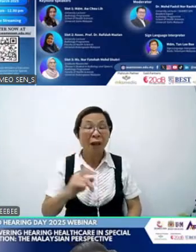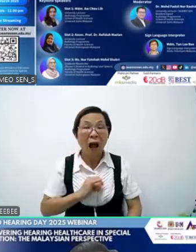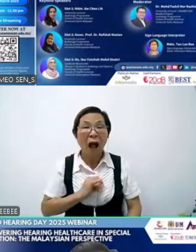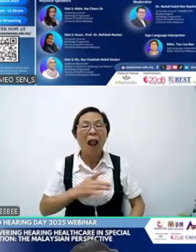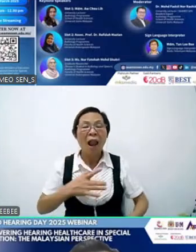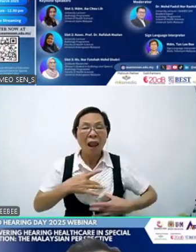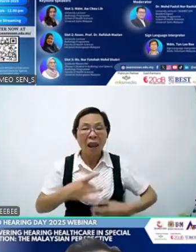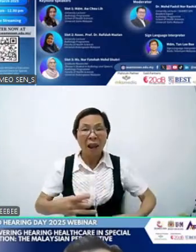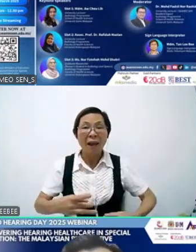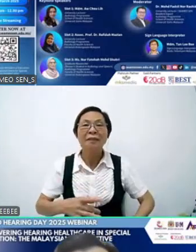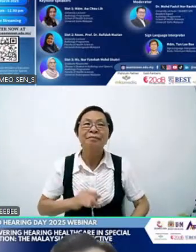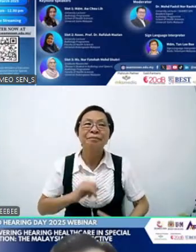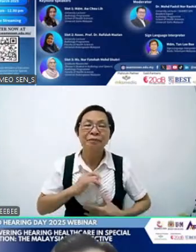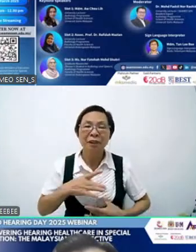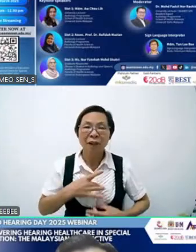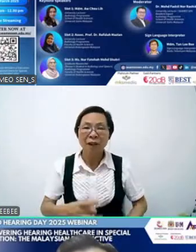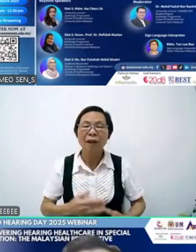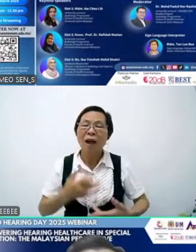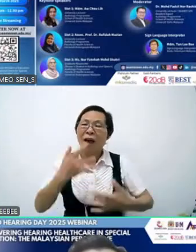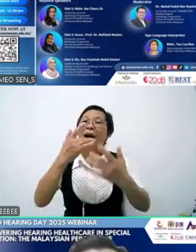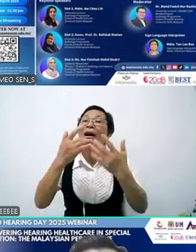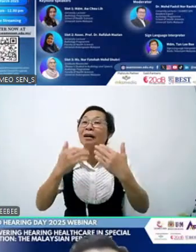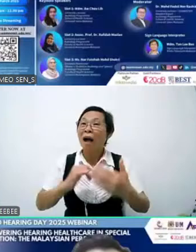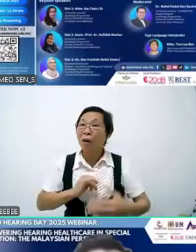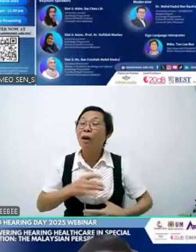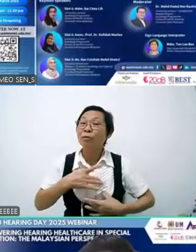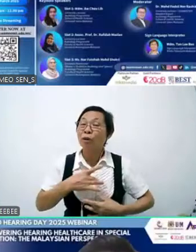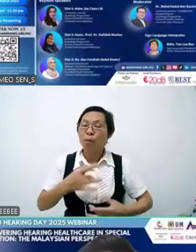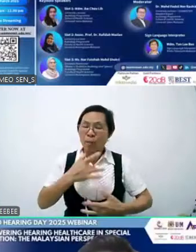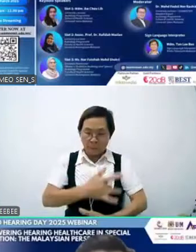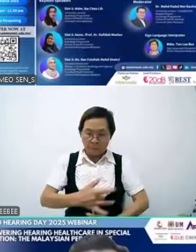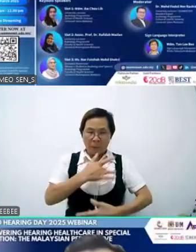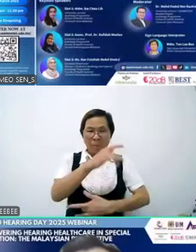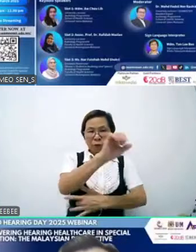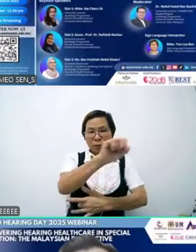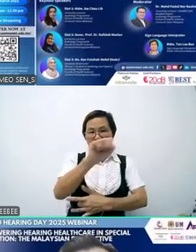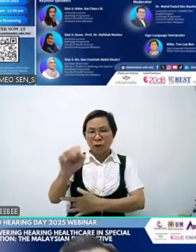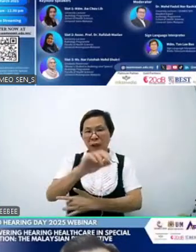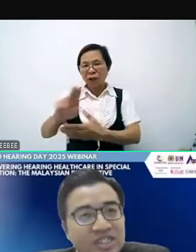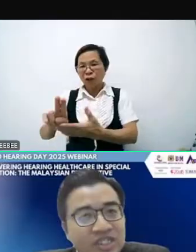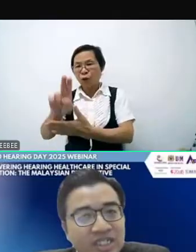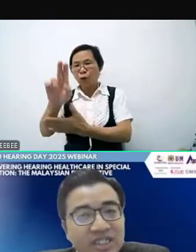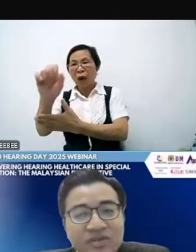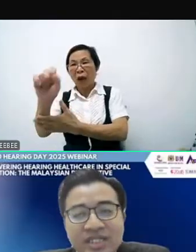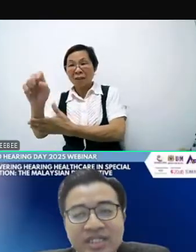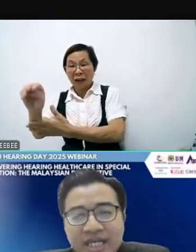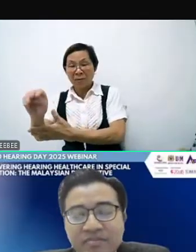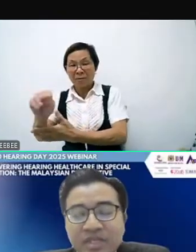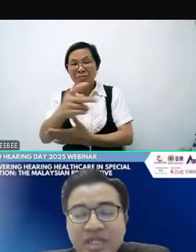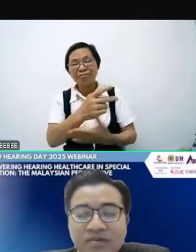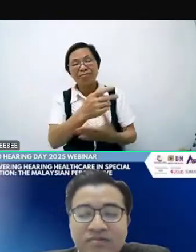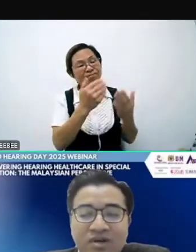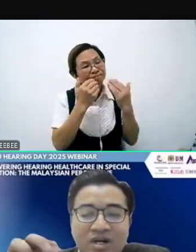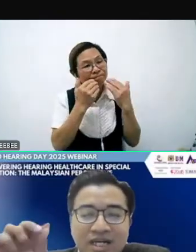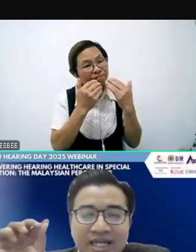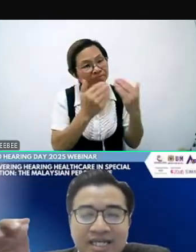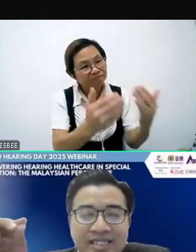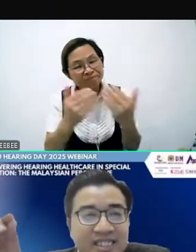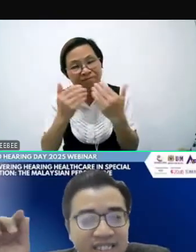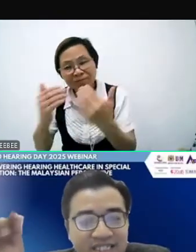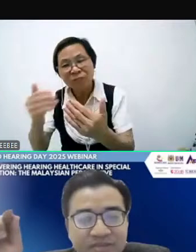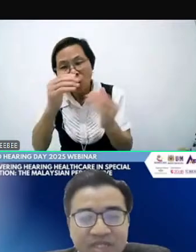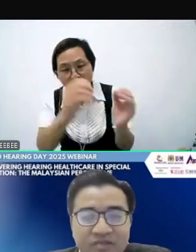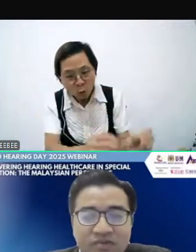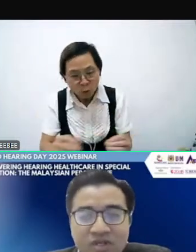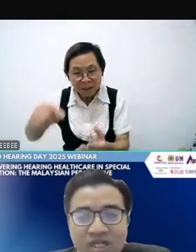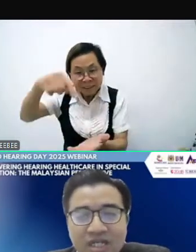extend my appreciation to SEAMEO SEN and University Science Malaysia, USM, for organizing